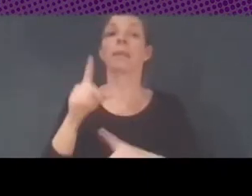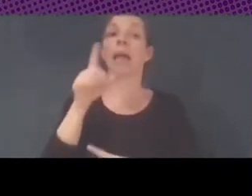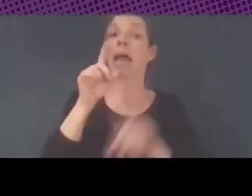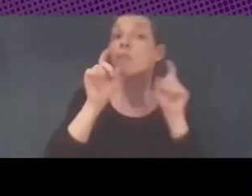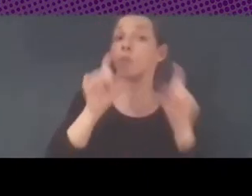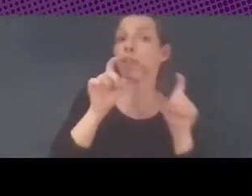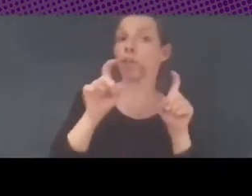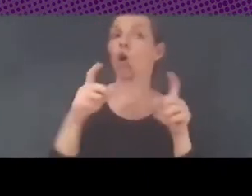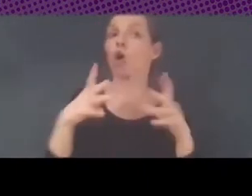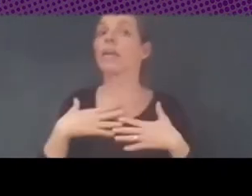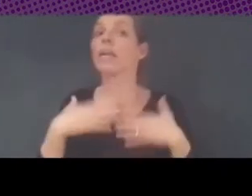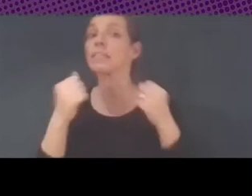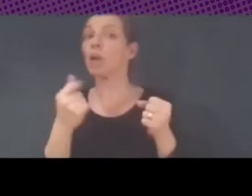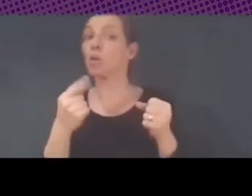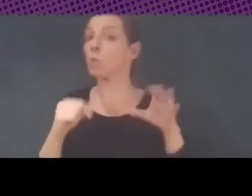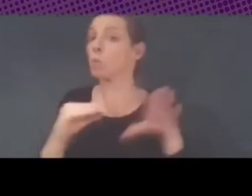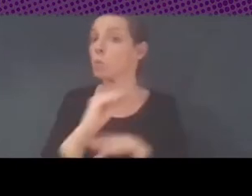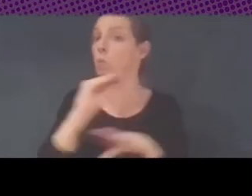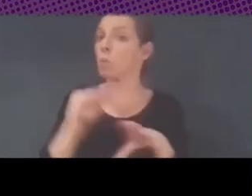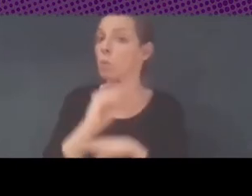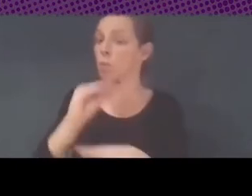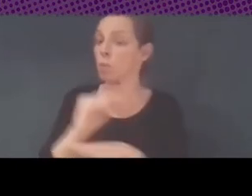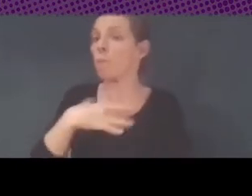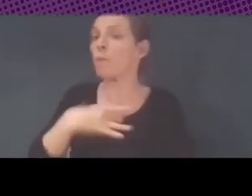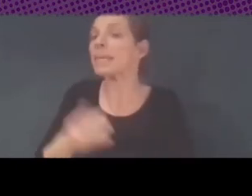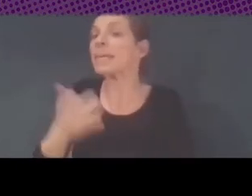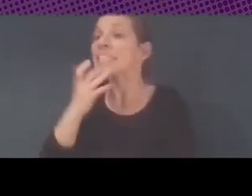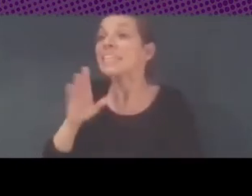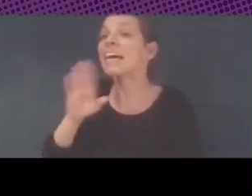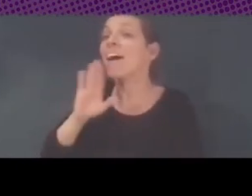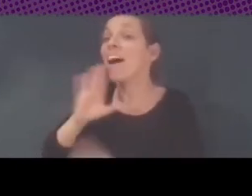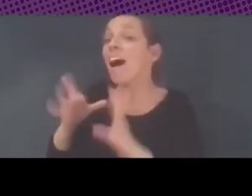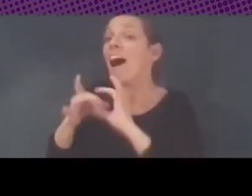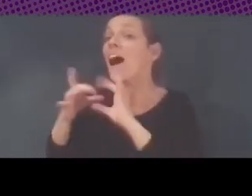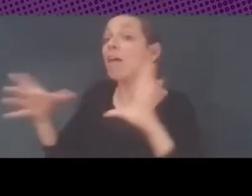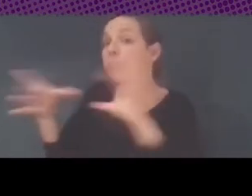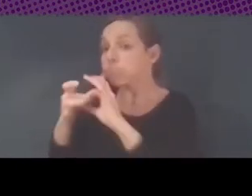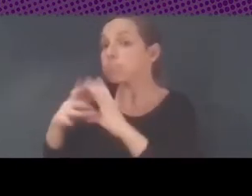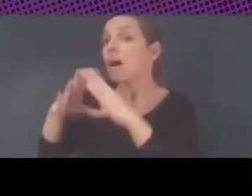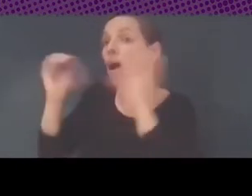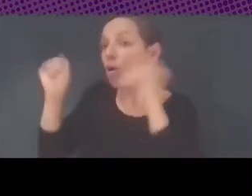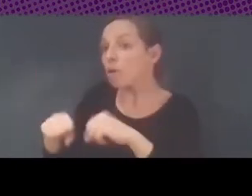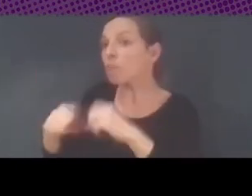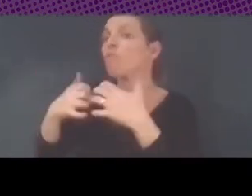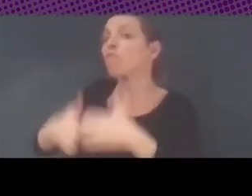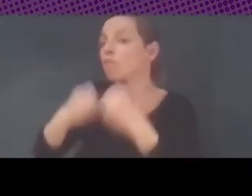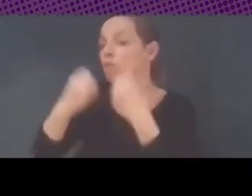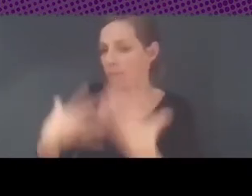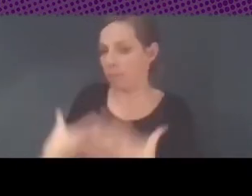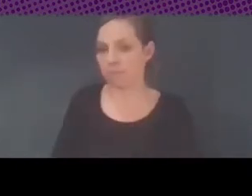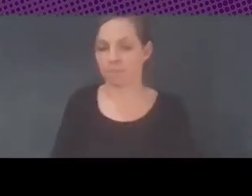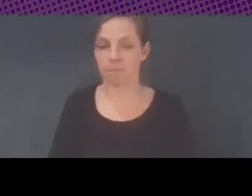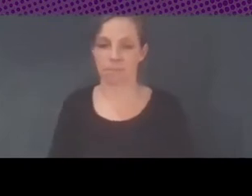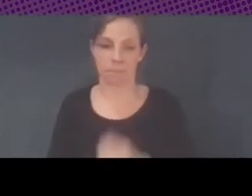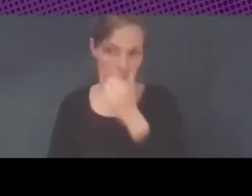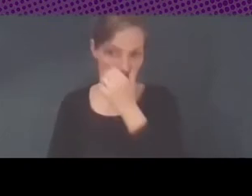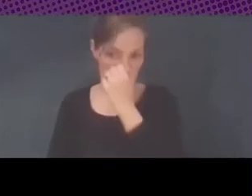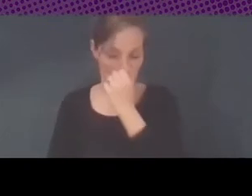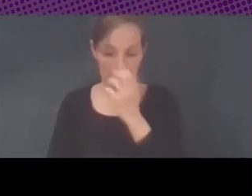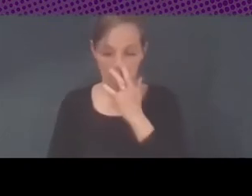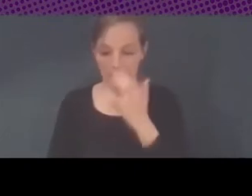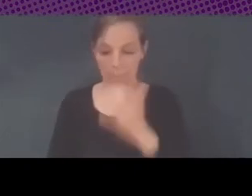and work and let me show let's see if we can show how the World Bank thinks about these partnerships